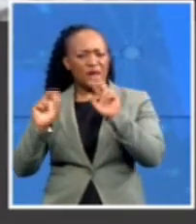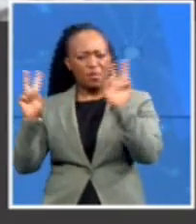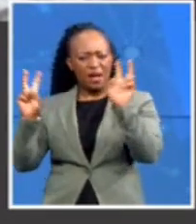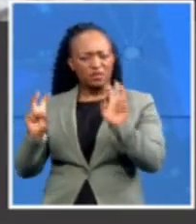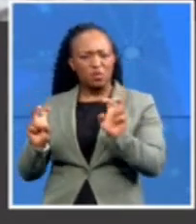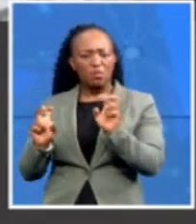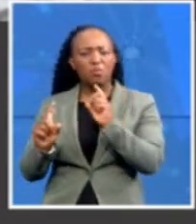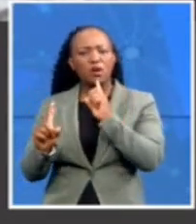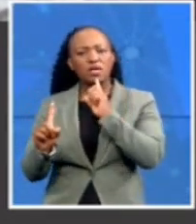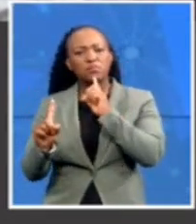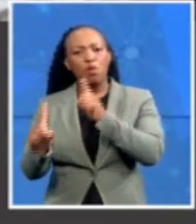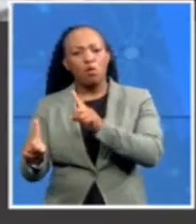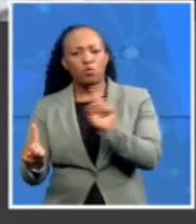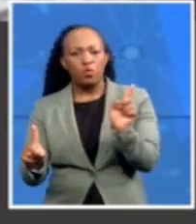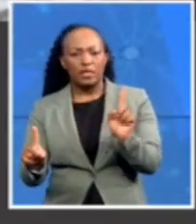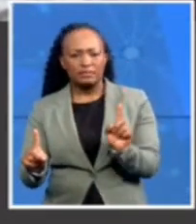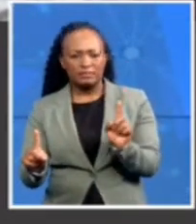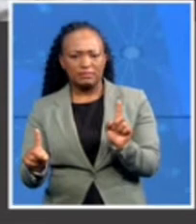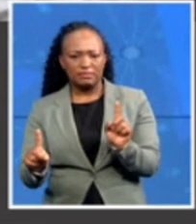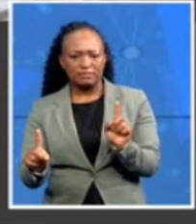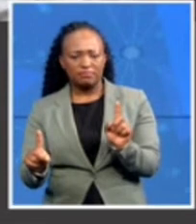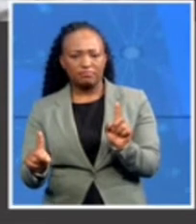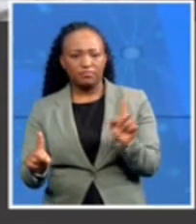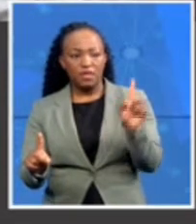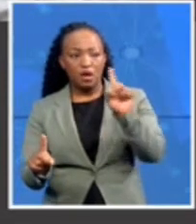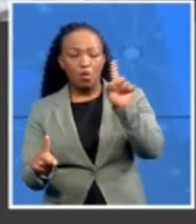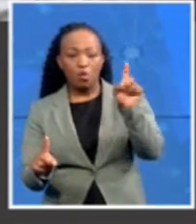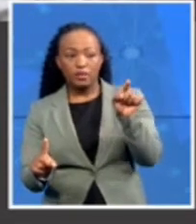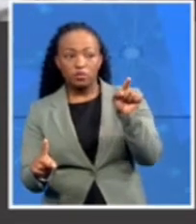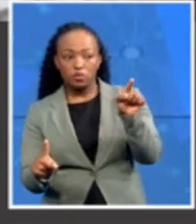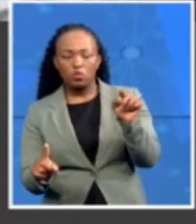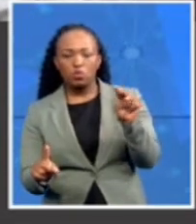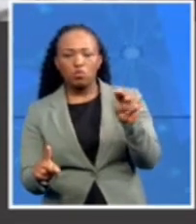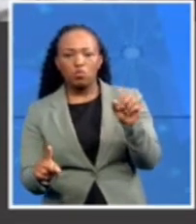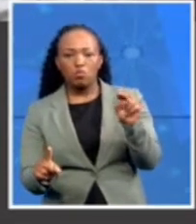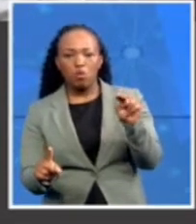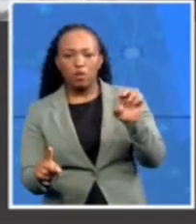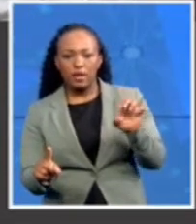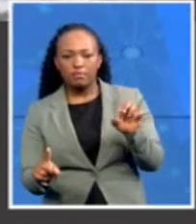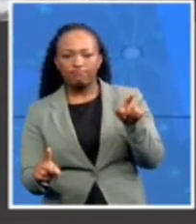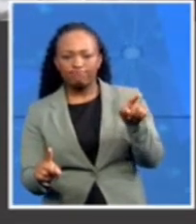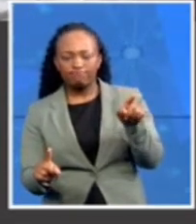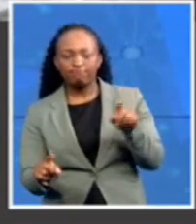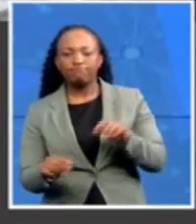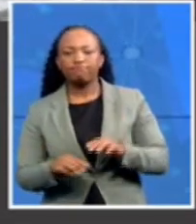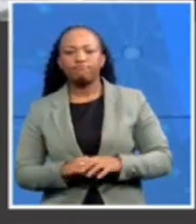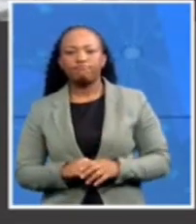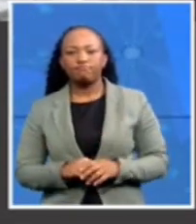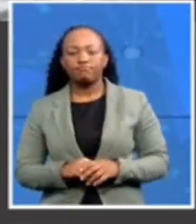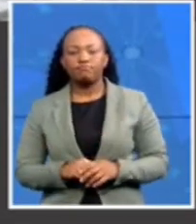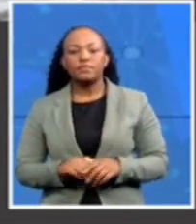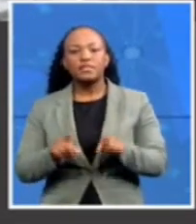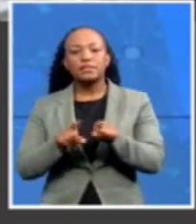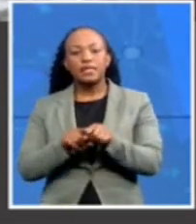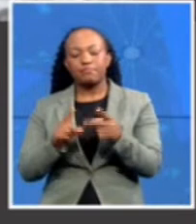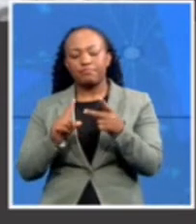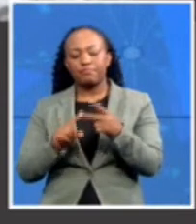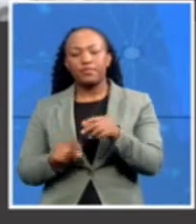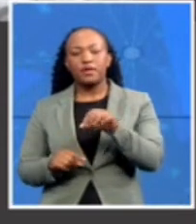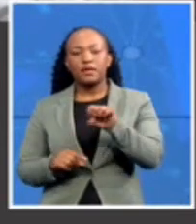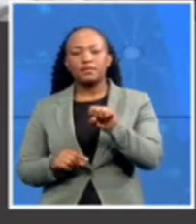question for you, Monde. Let us take it, please, with Sabelo Skitty's question. He's from the Sunday